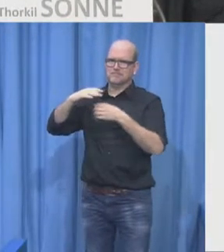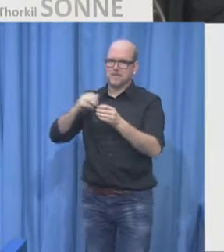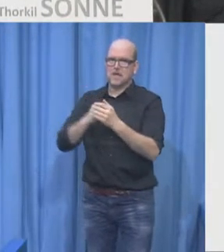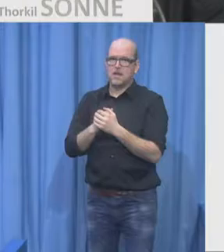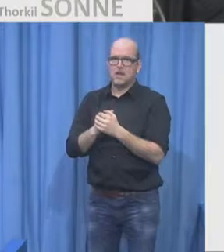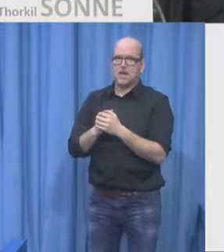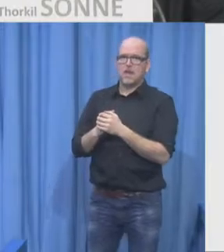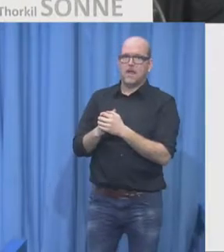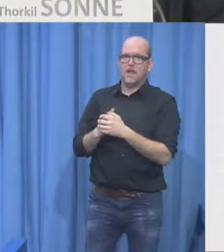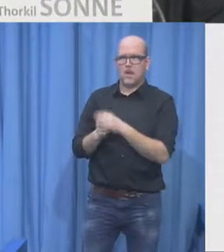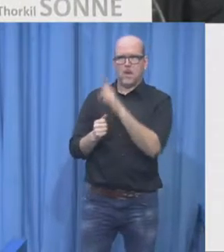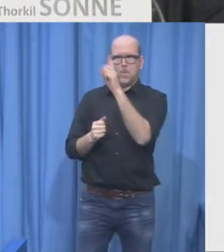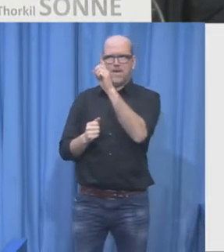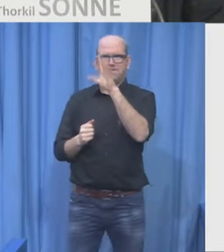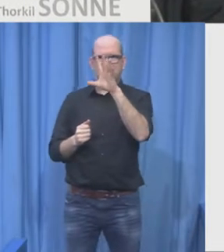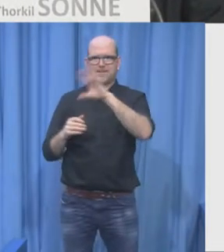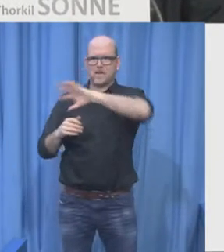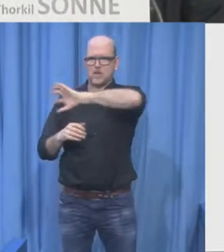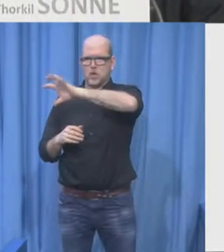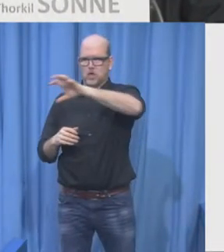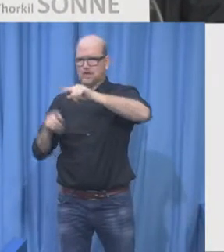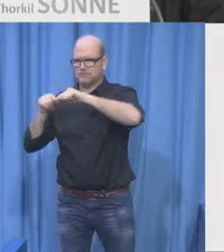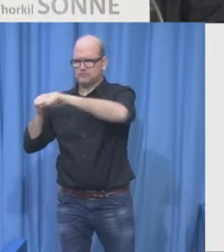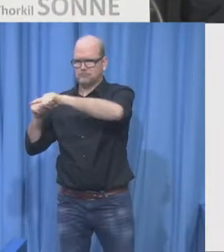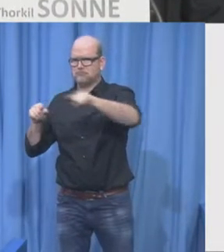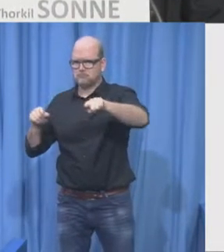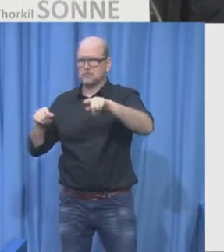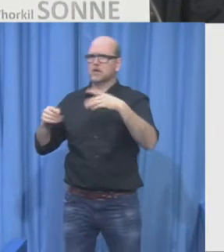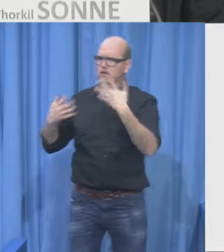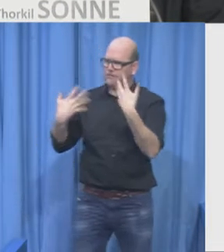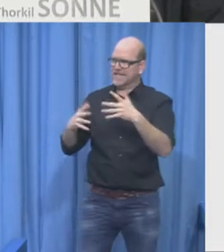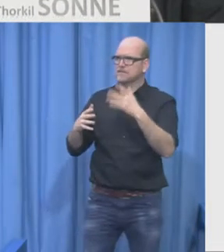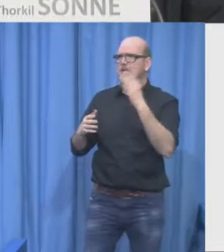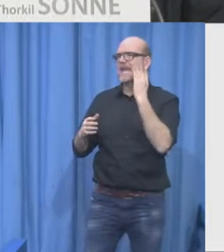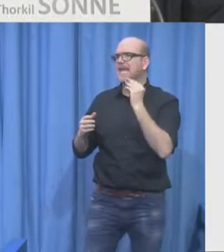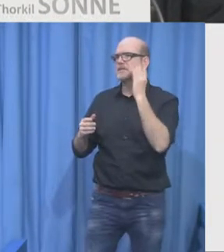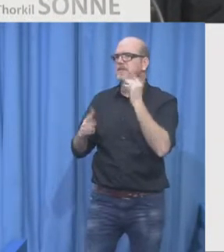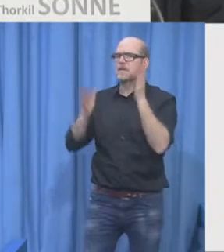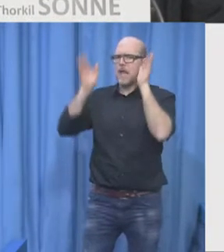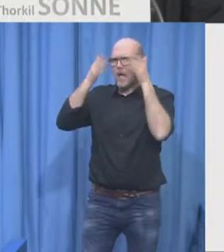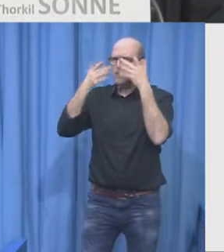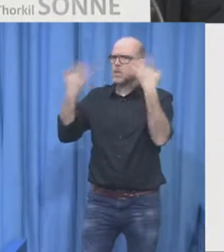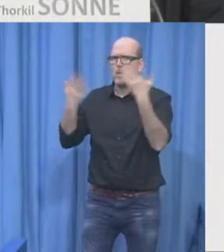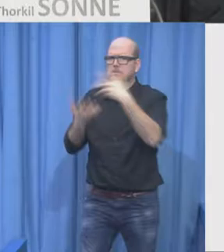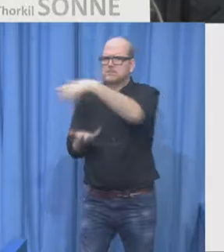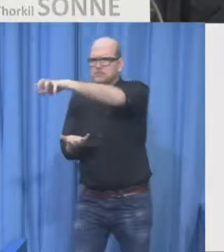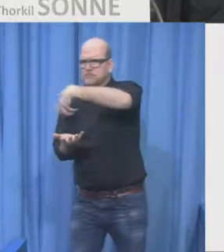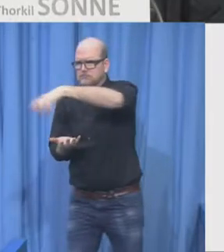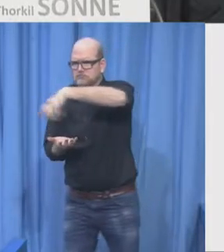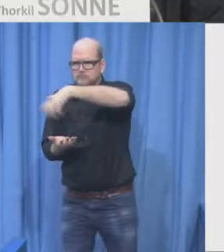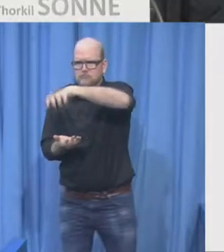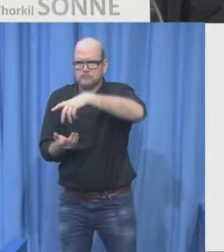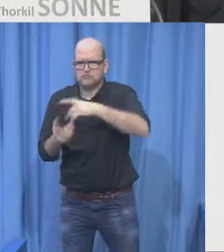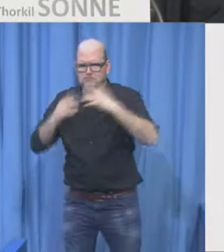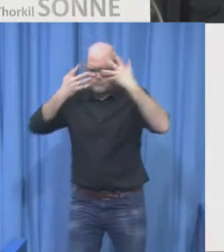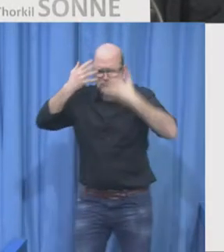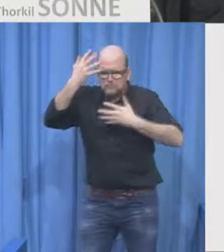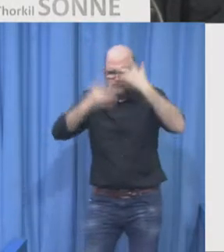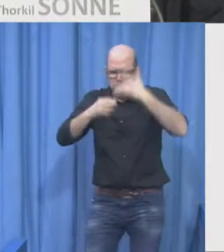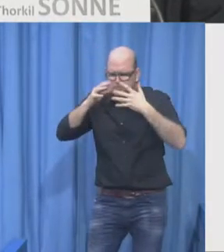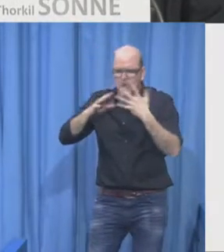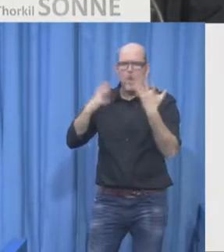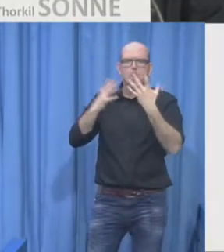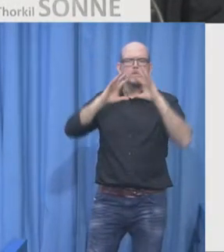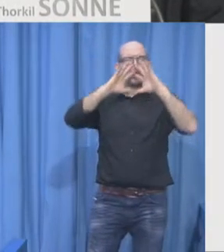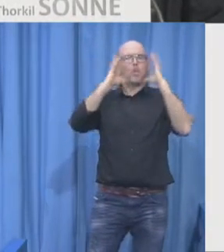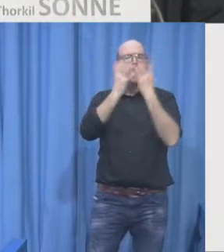cultures, in different welfare systems. We work with global partners. We are associated with the United Nations,